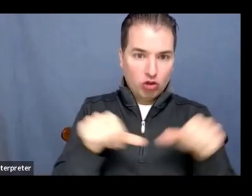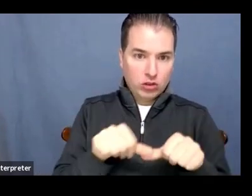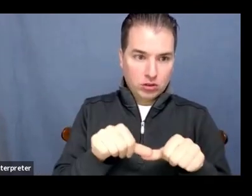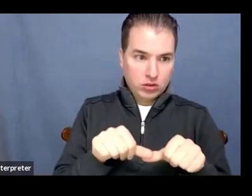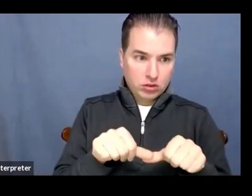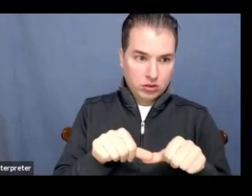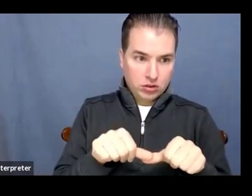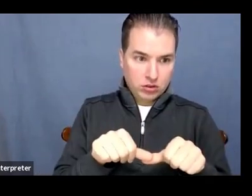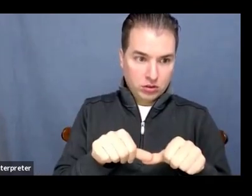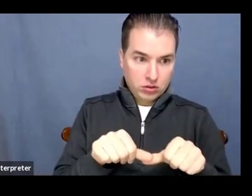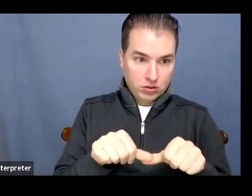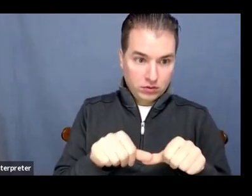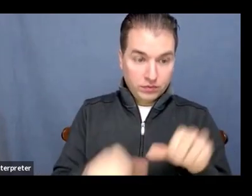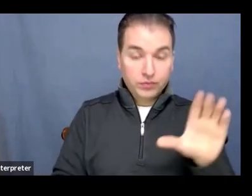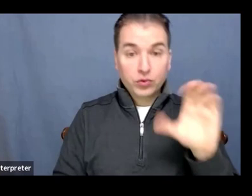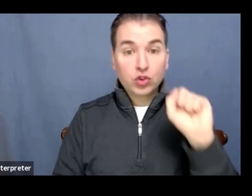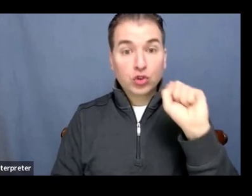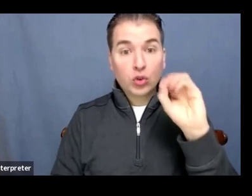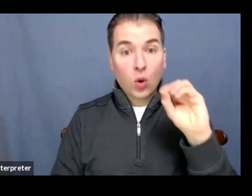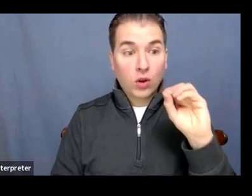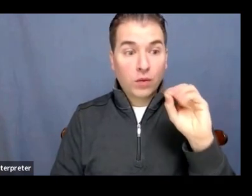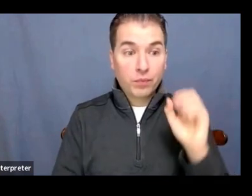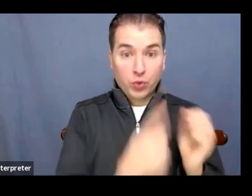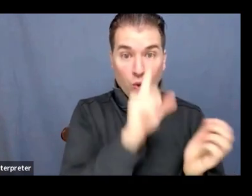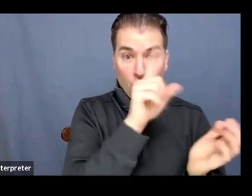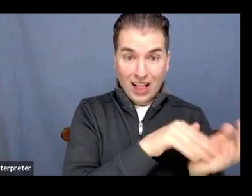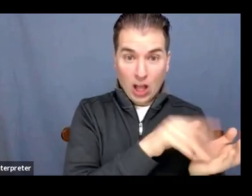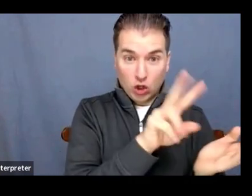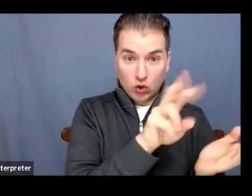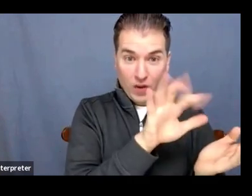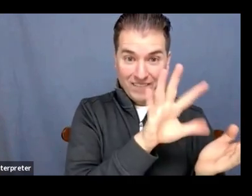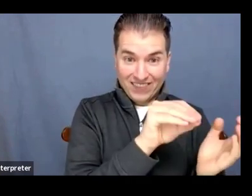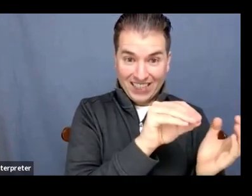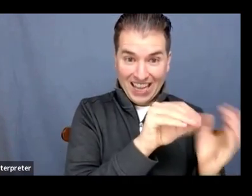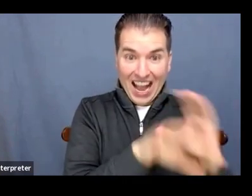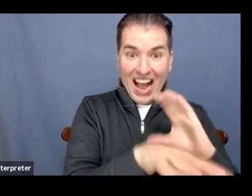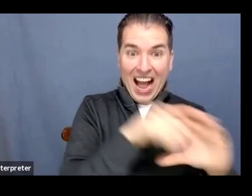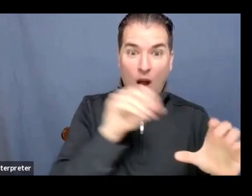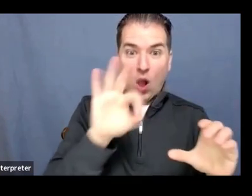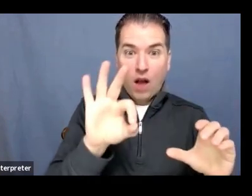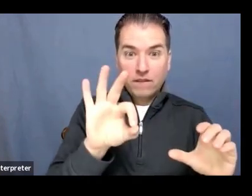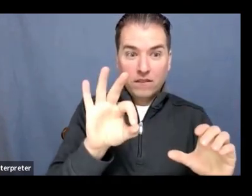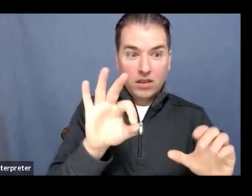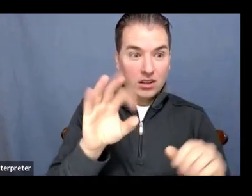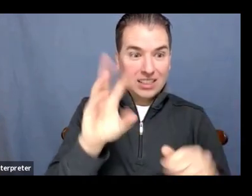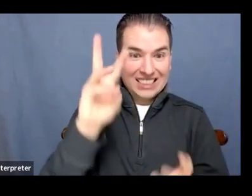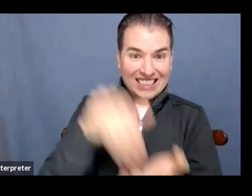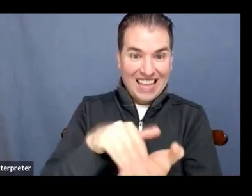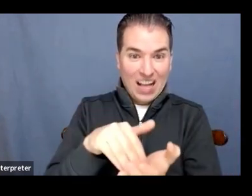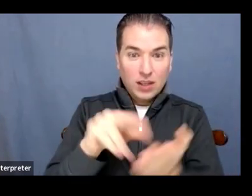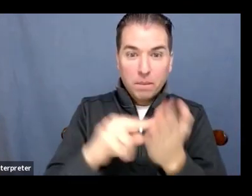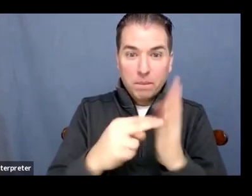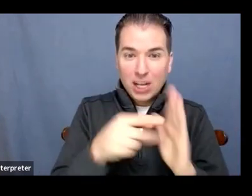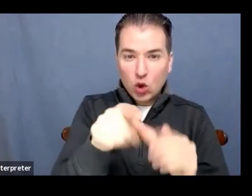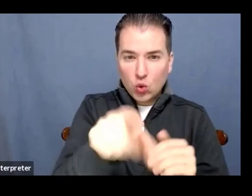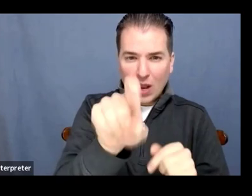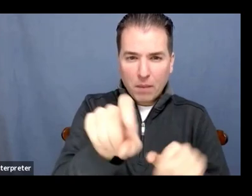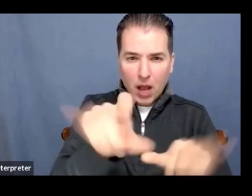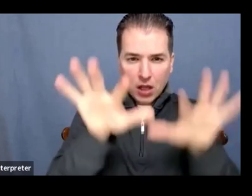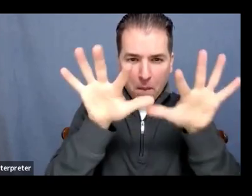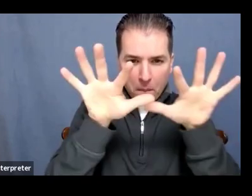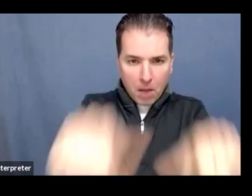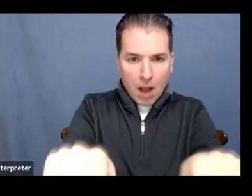take 1,250 and I divide it by 6,000, that basically says, look, I need to gain 18% market